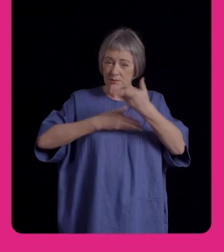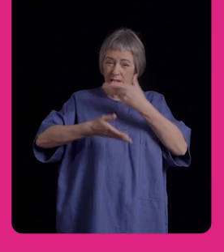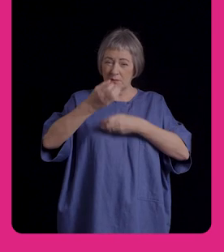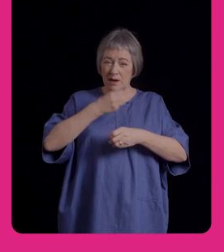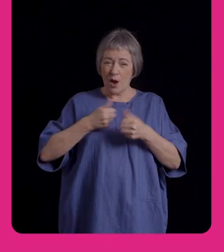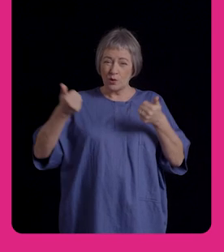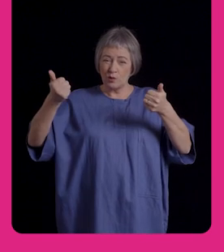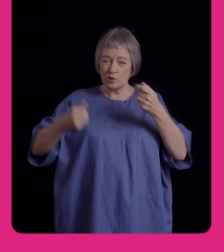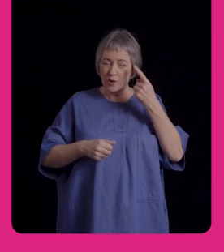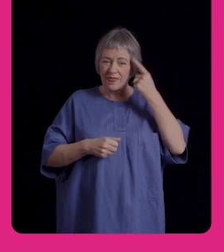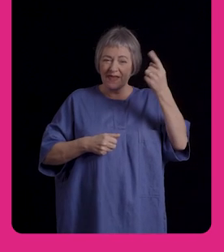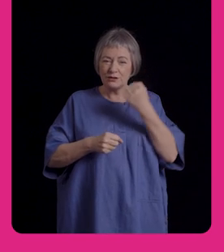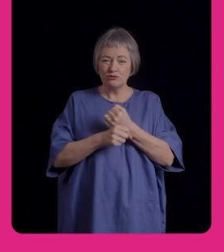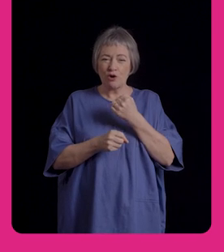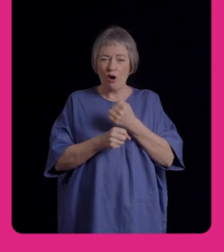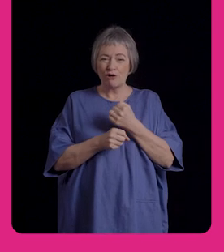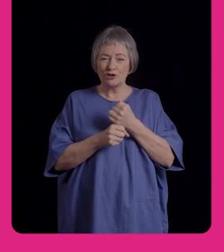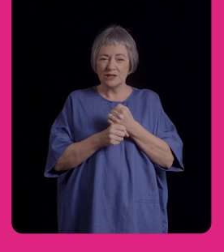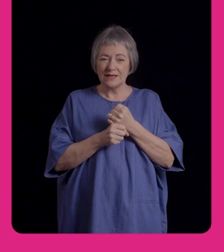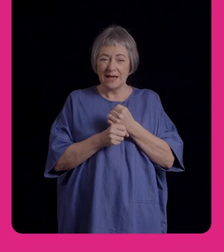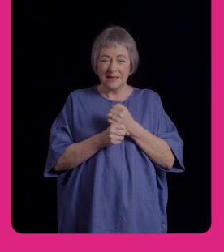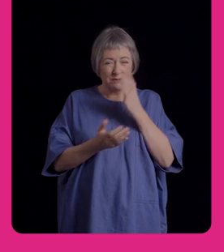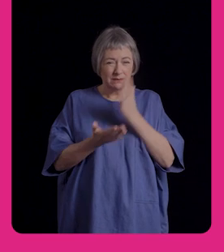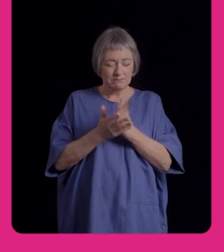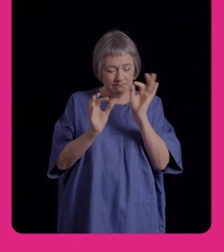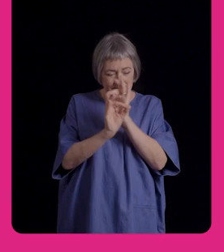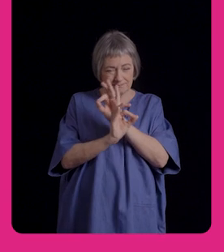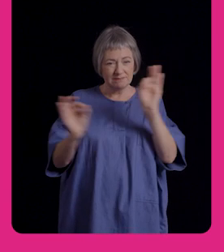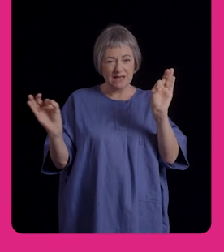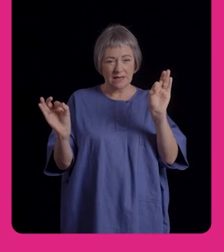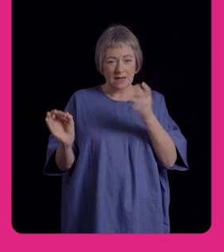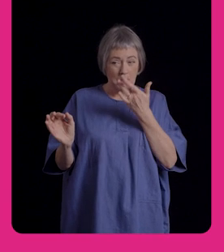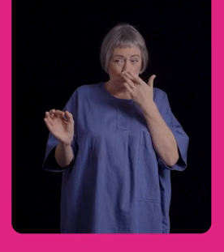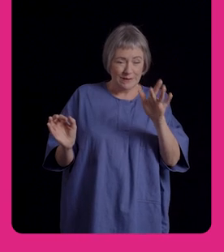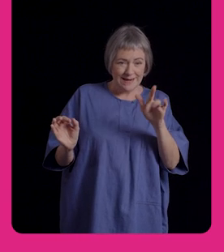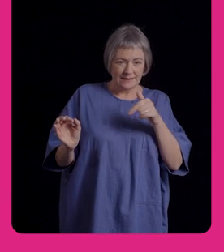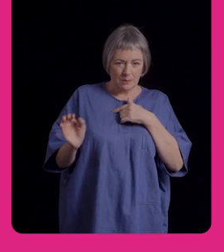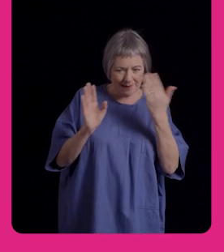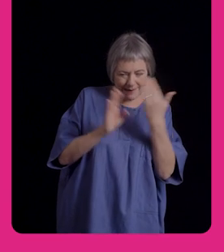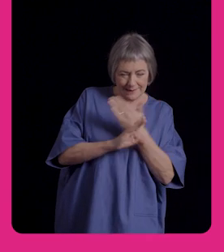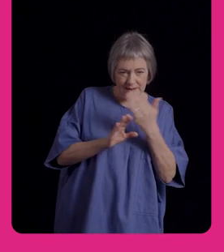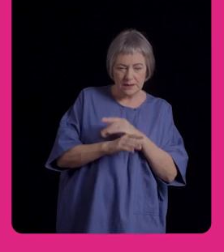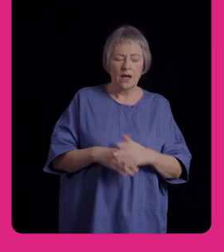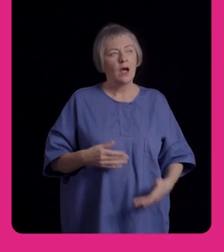like how good you think George is at being completely silent and pretending to be